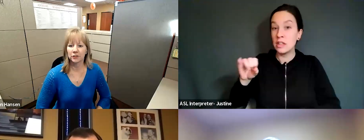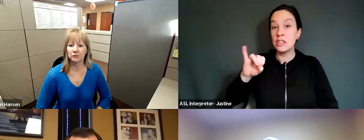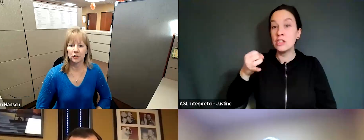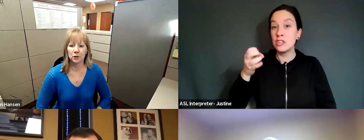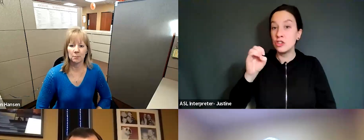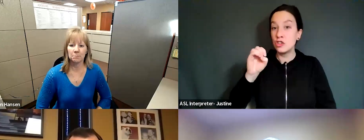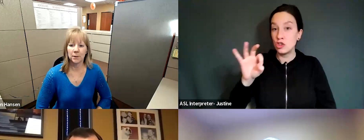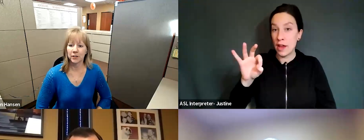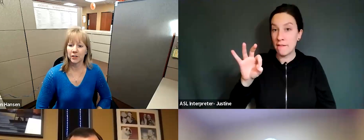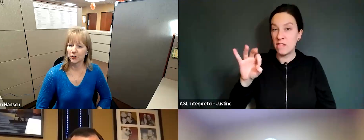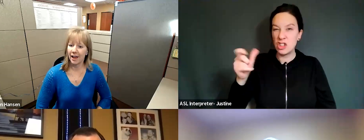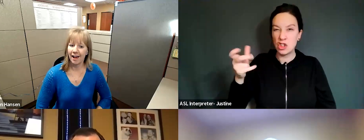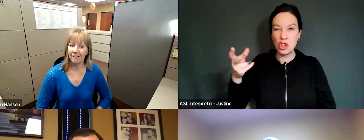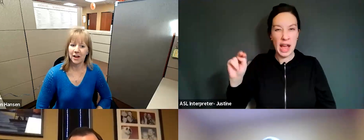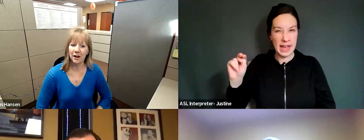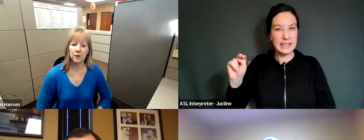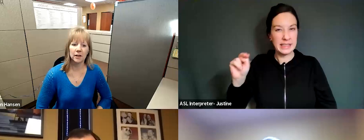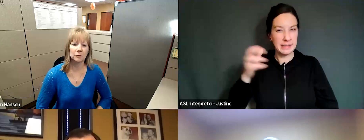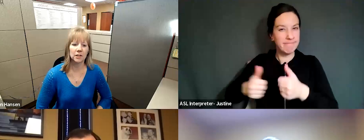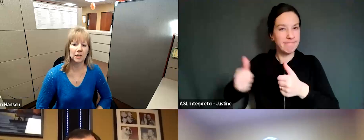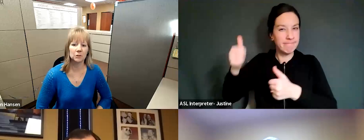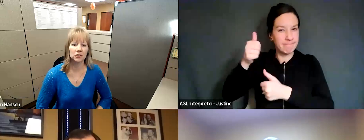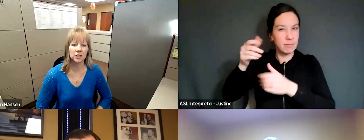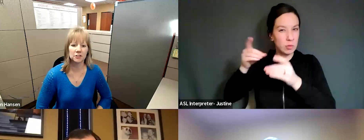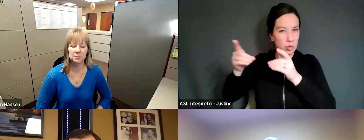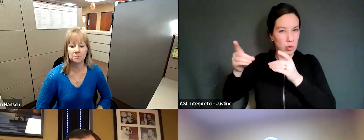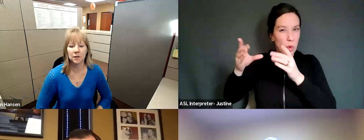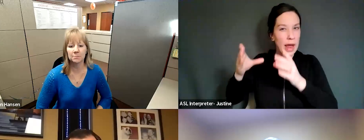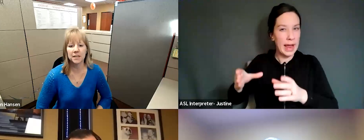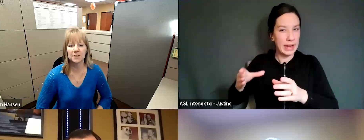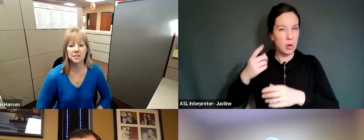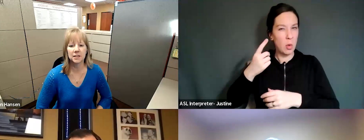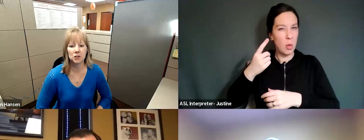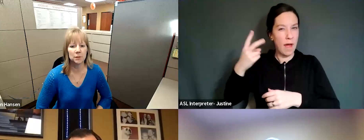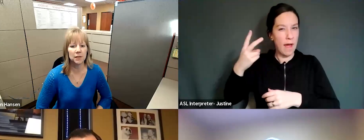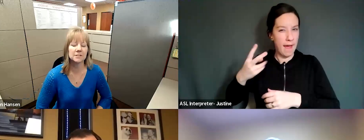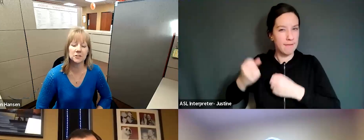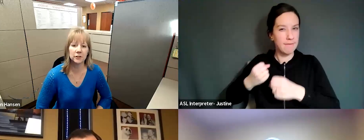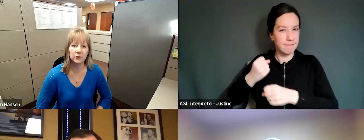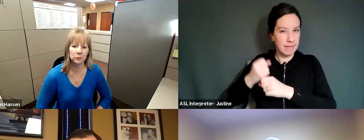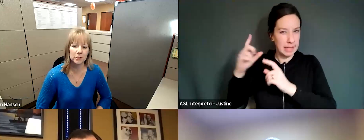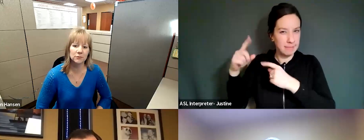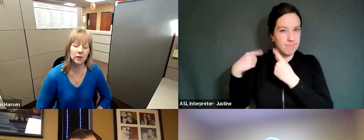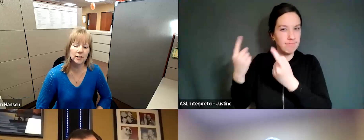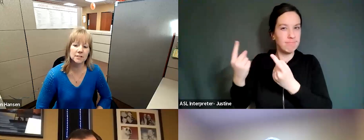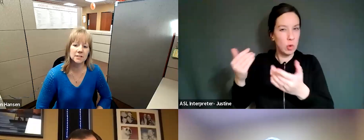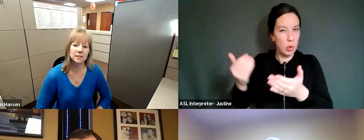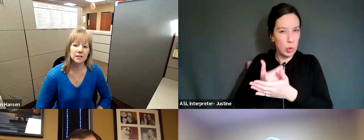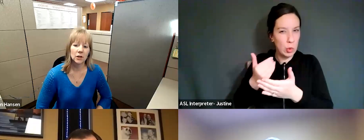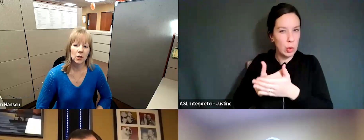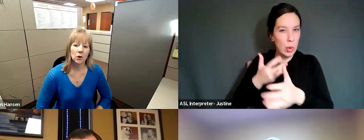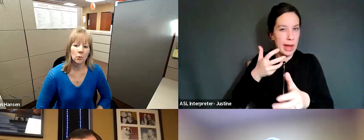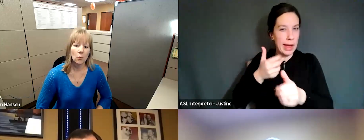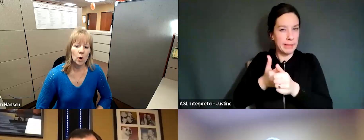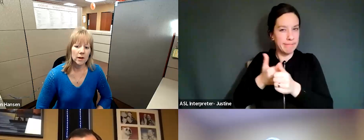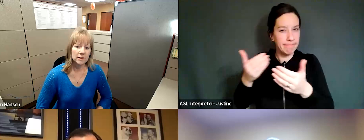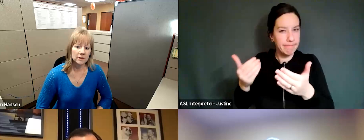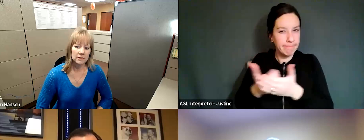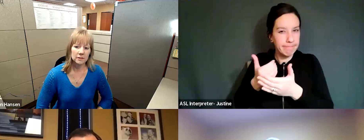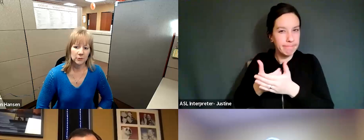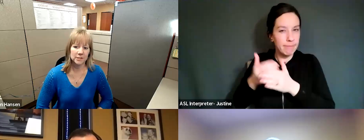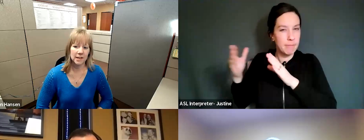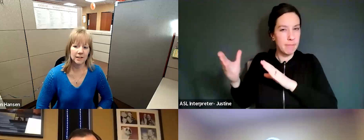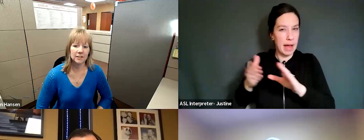executive director for about a year and a half now, and he will share some updates and new plans that are in the works for us.